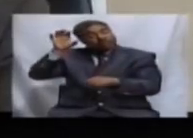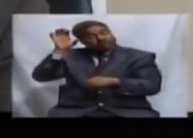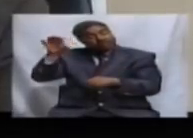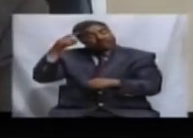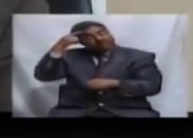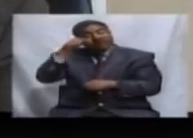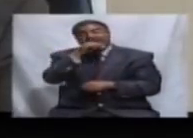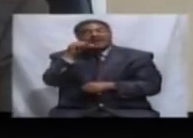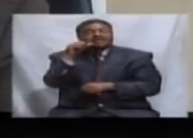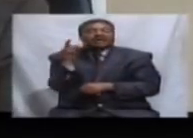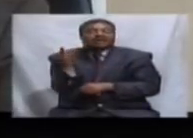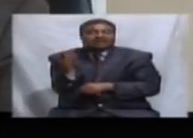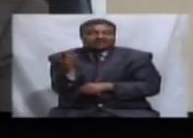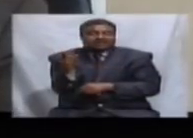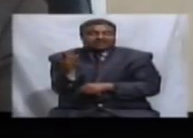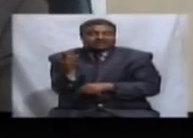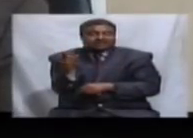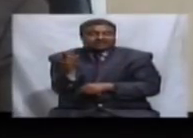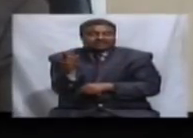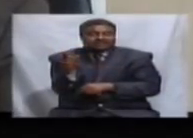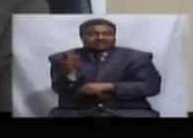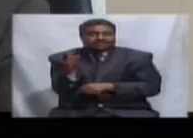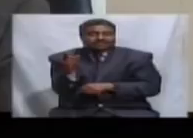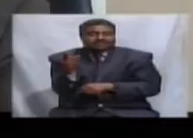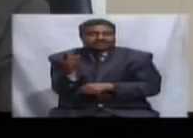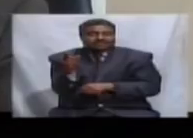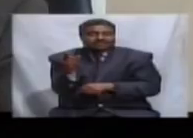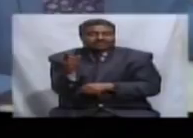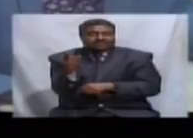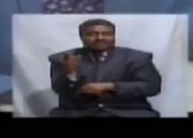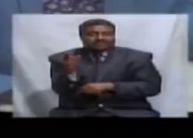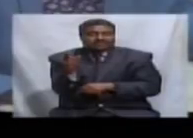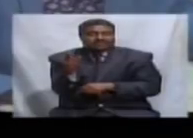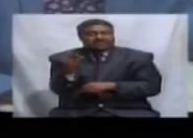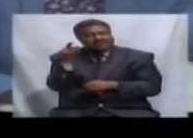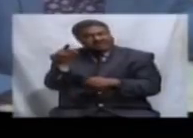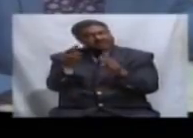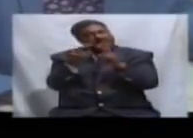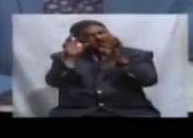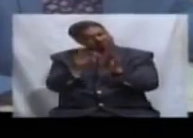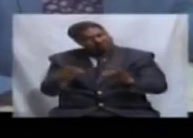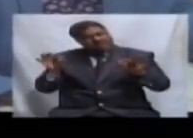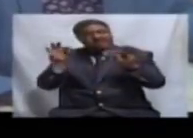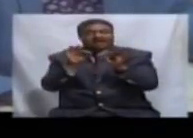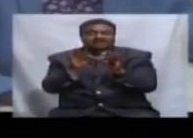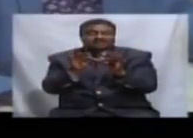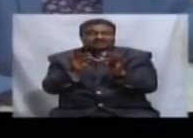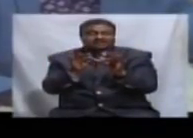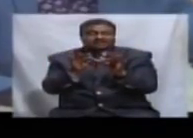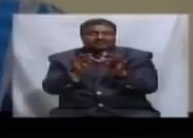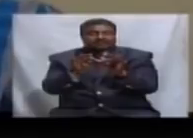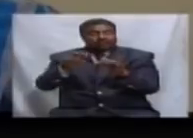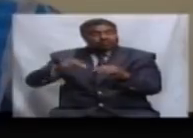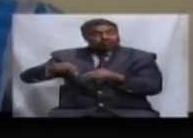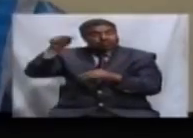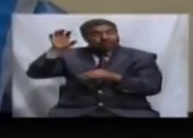comparative advantages, being arable land and water. So it means that on all fours, the Northern Province